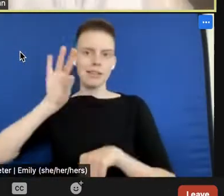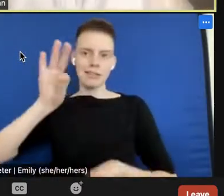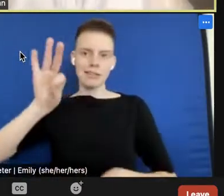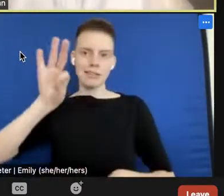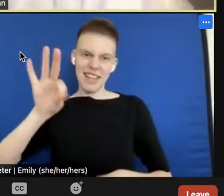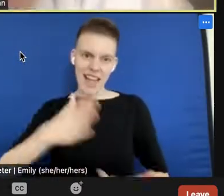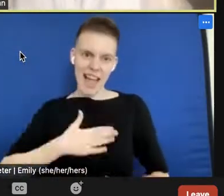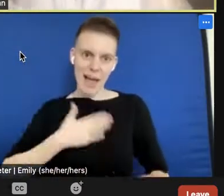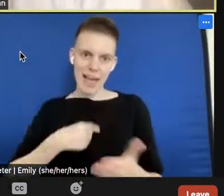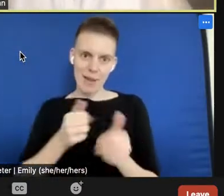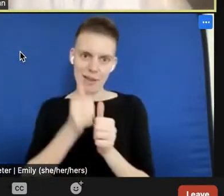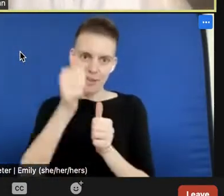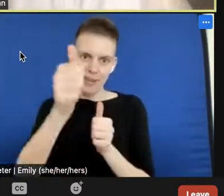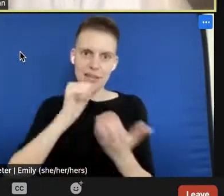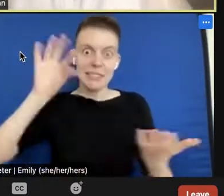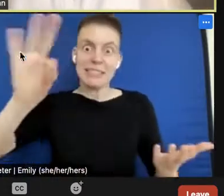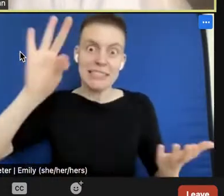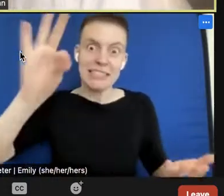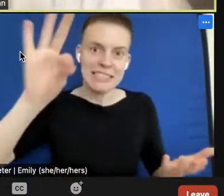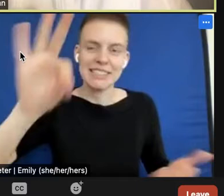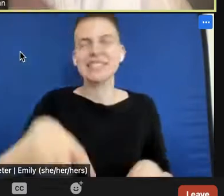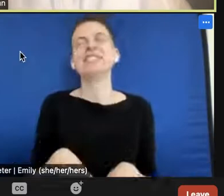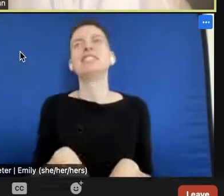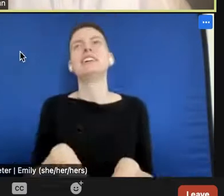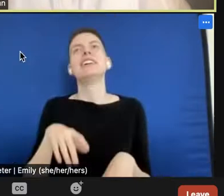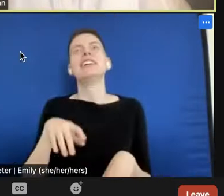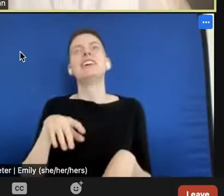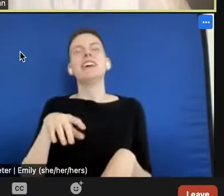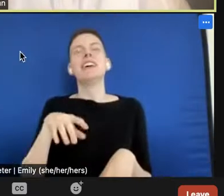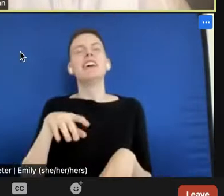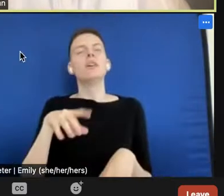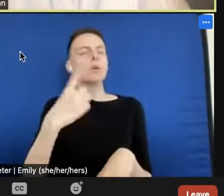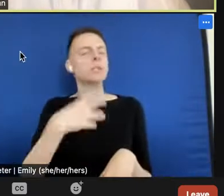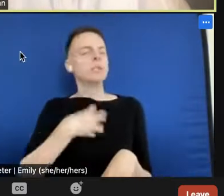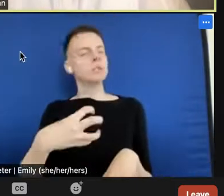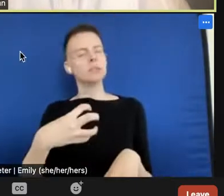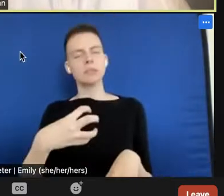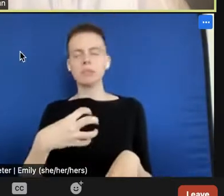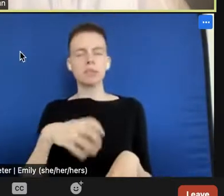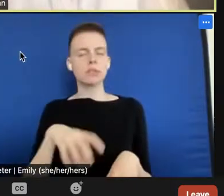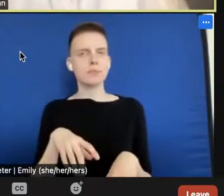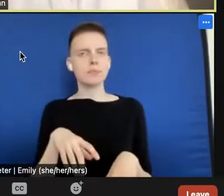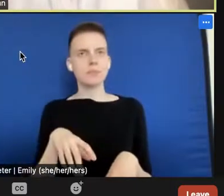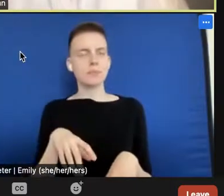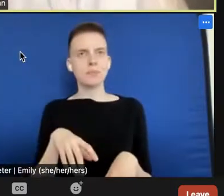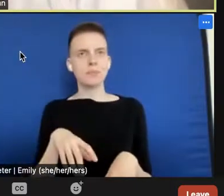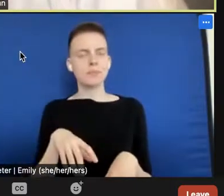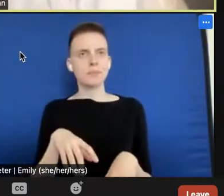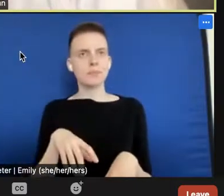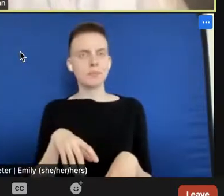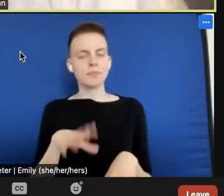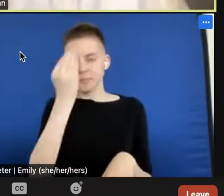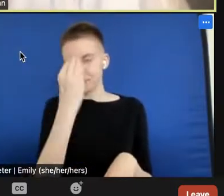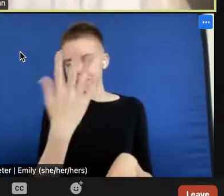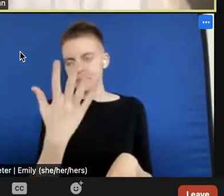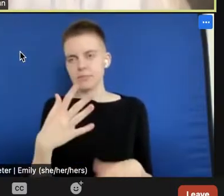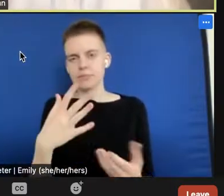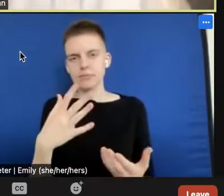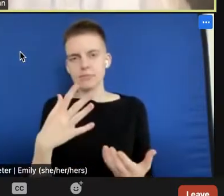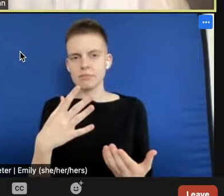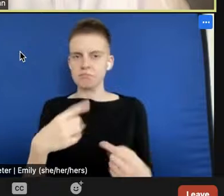you. That when I go to, so I don't really, I'm pretty